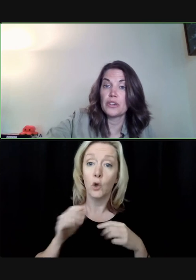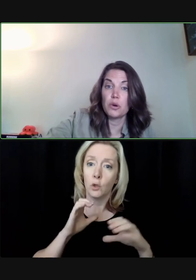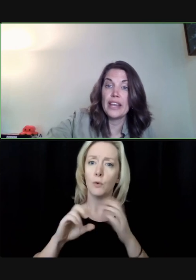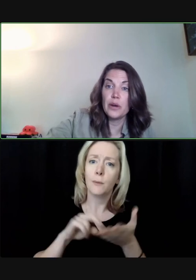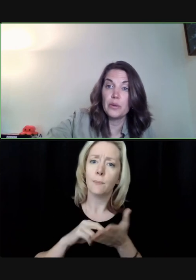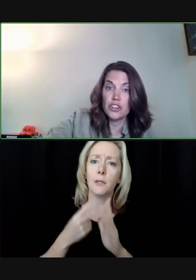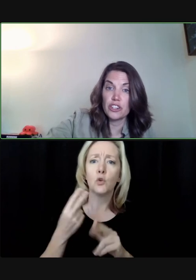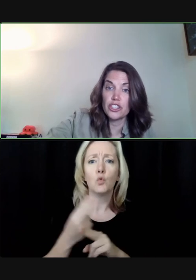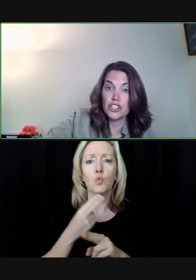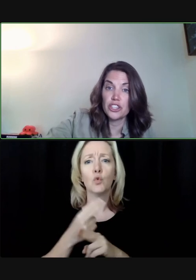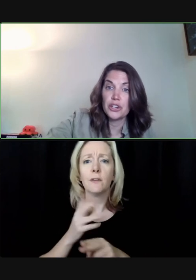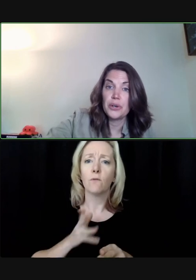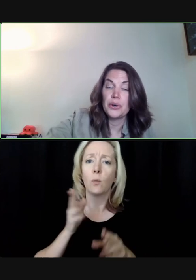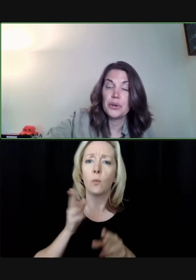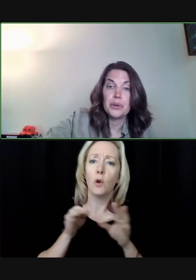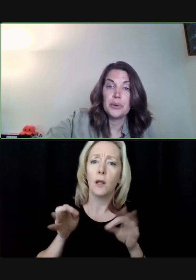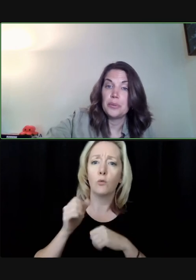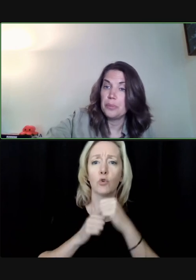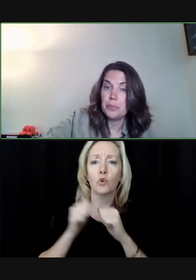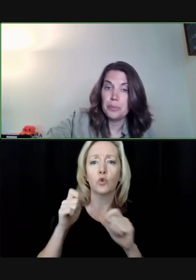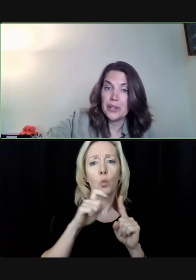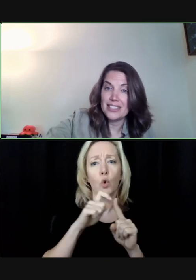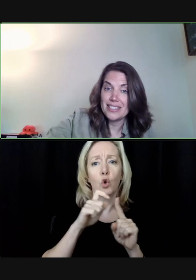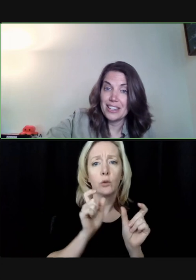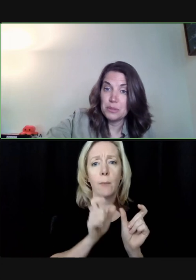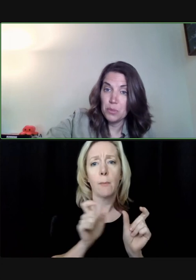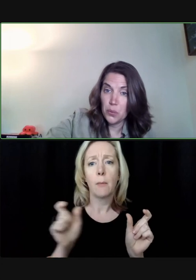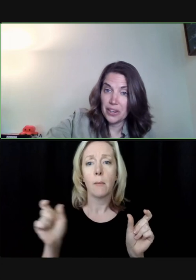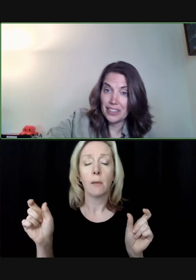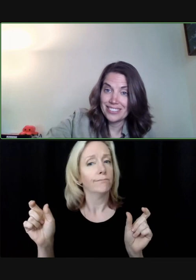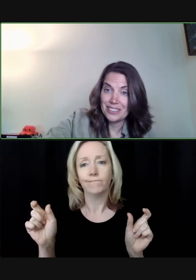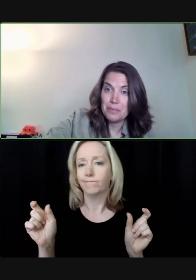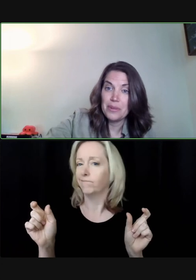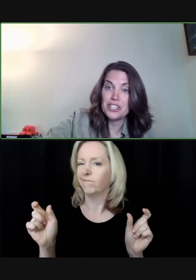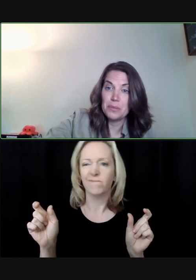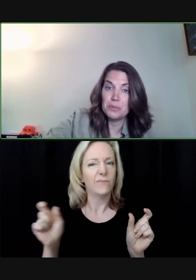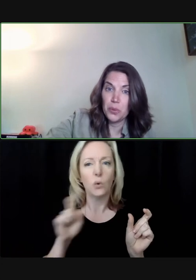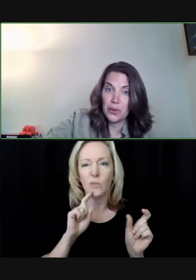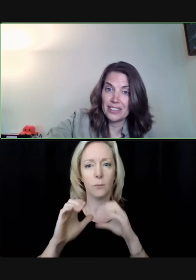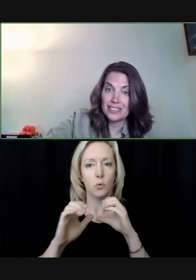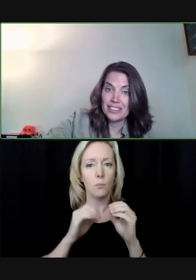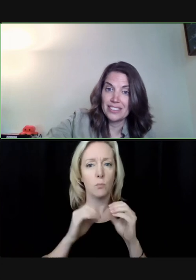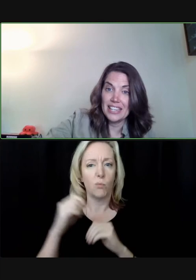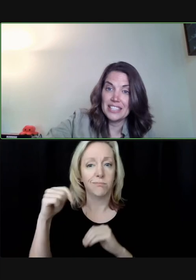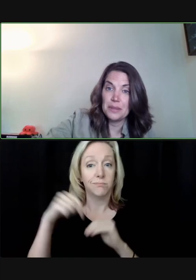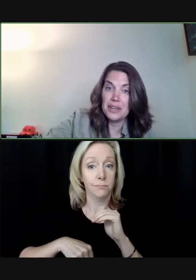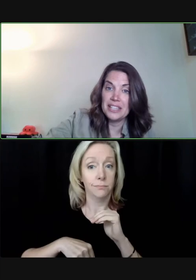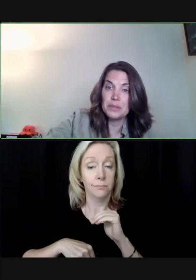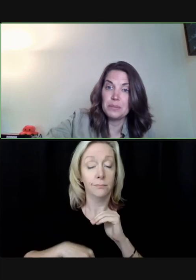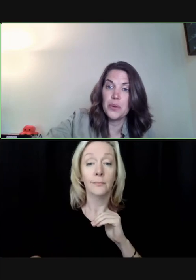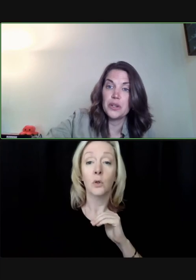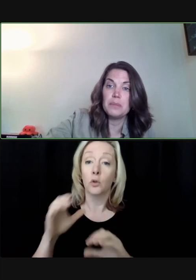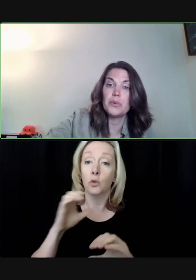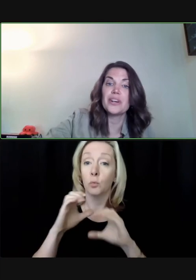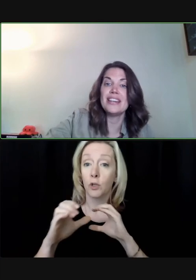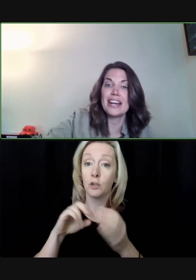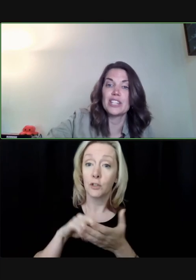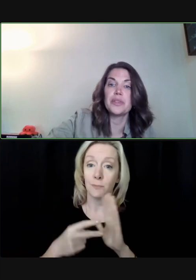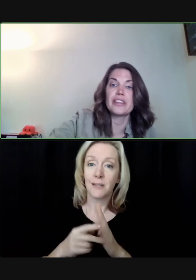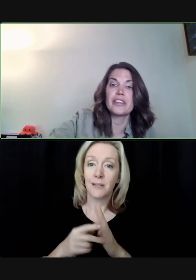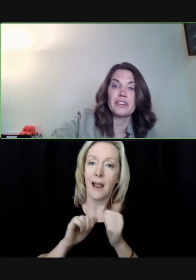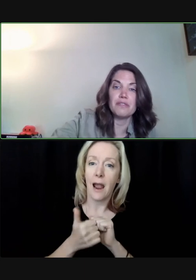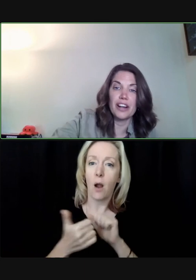of words in formal language structure, but it's not, it's more, much, much more. It's the means by which